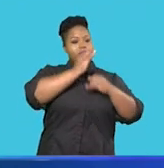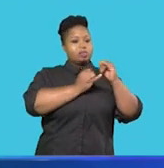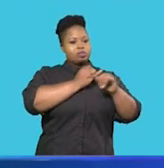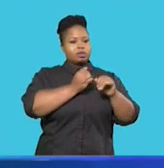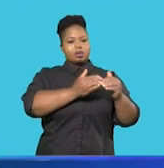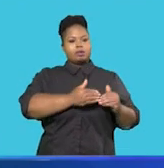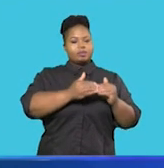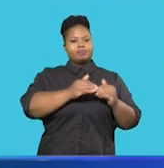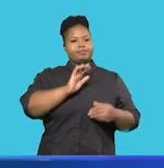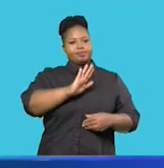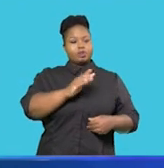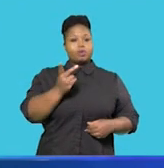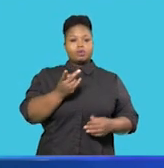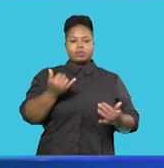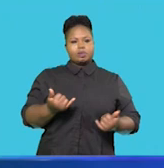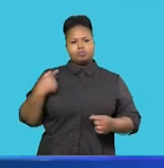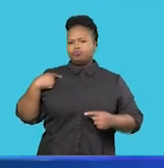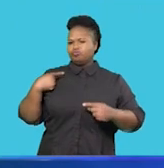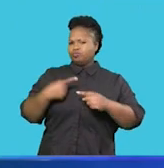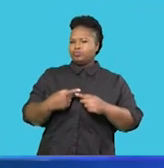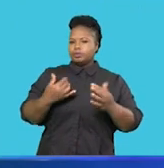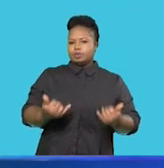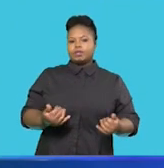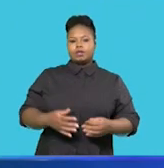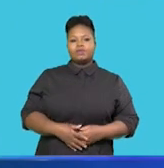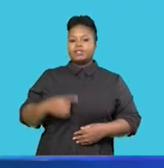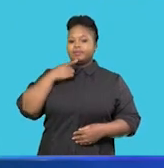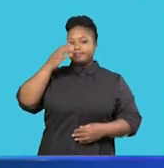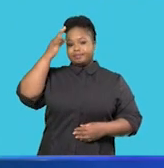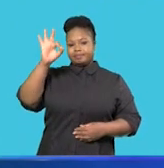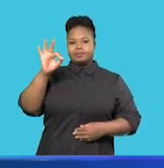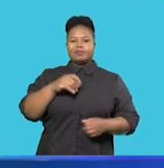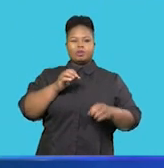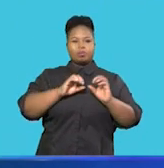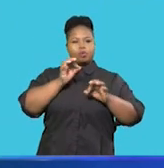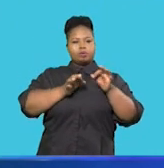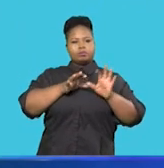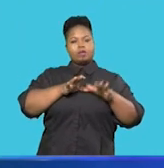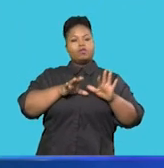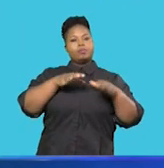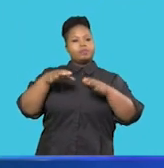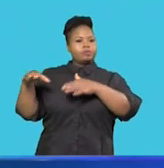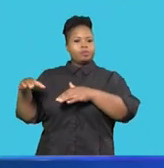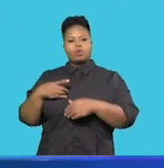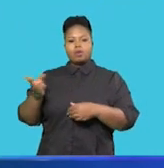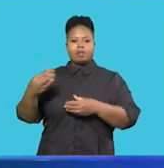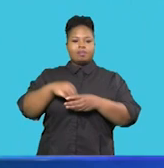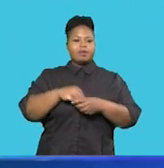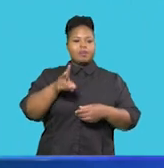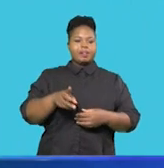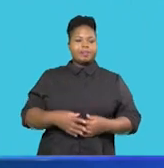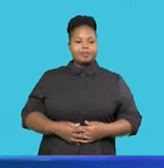le kwa moseja. Gompieno go thankgolotswe semmuso ditlhopha tsotlhe tse e leng gore di tlile go tshameka mo bokhutlong jwa beke.